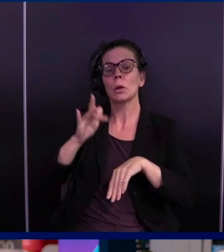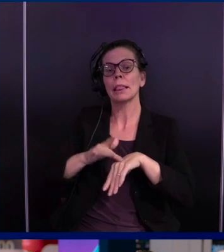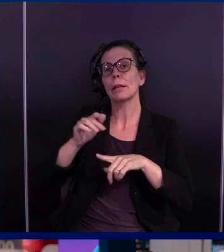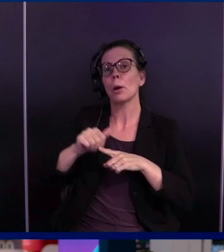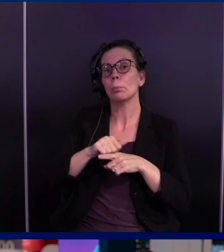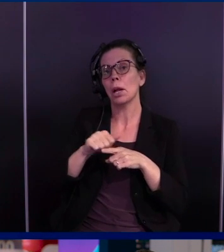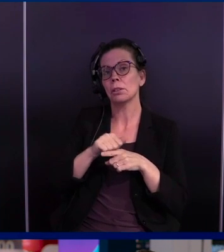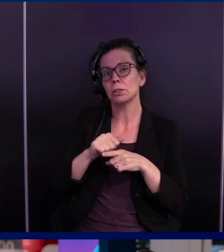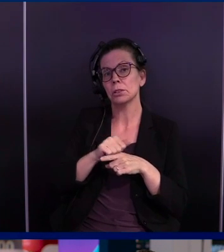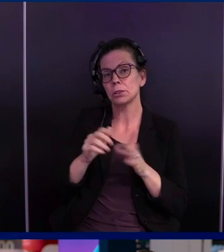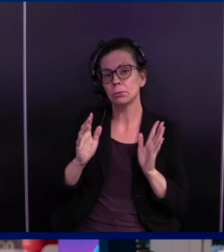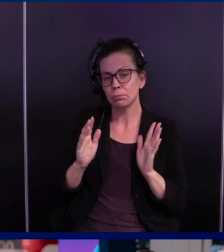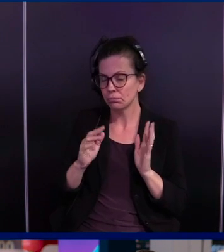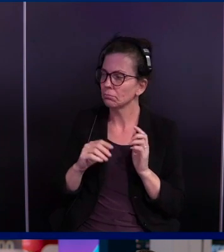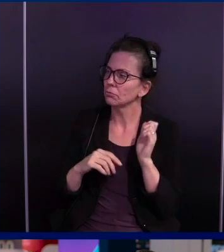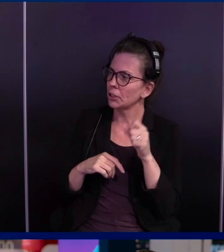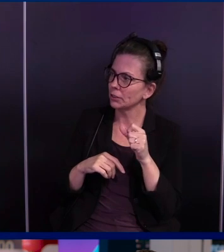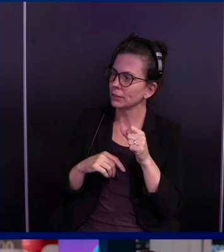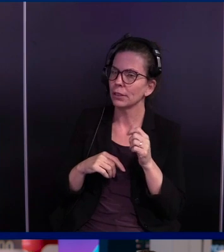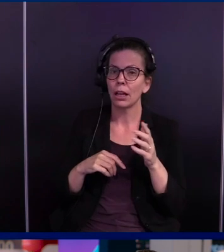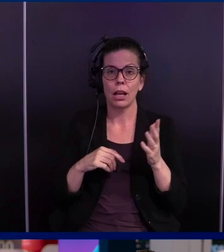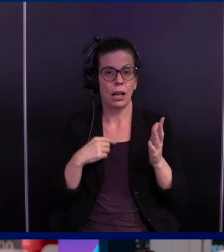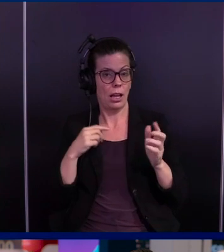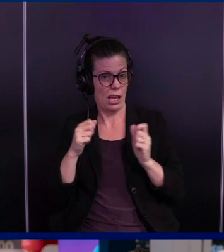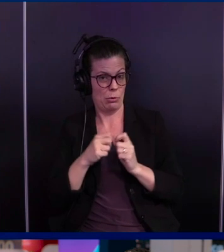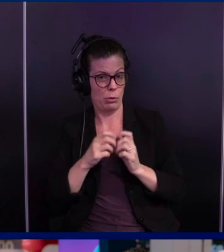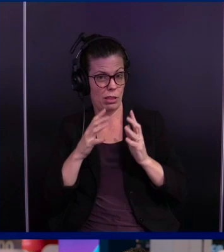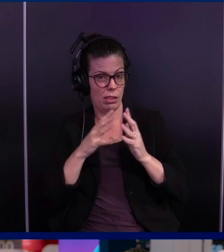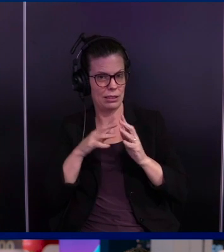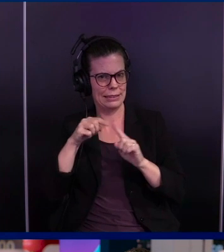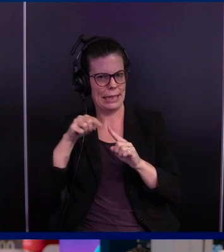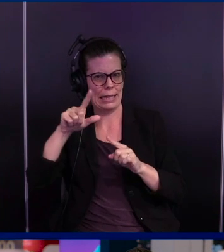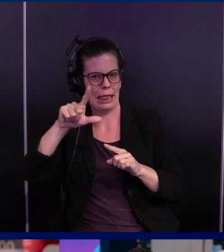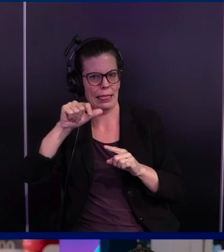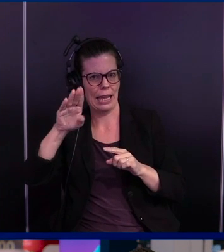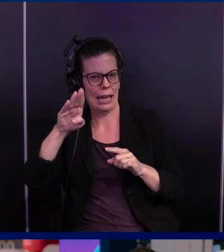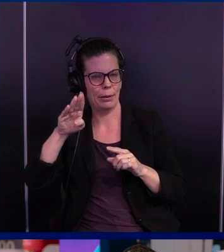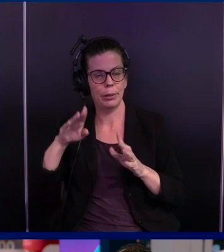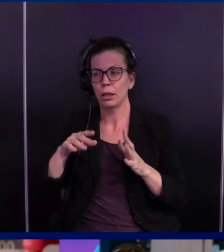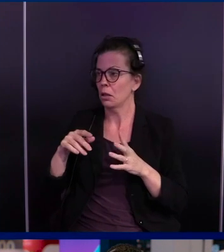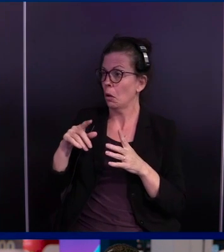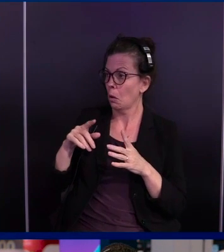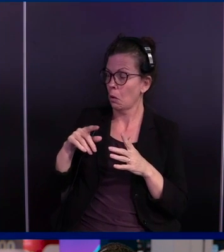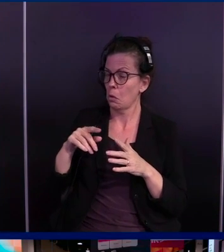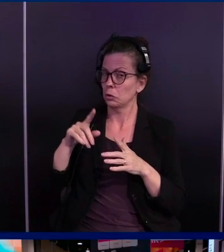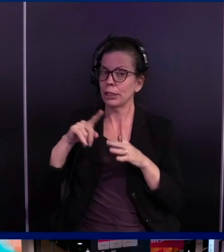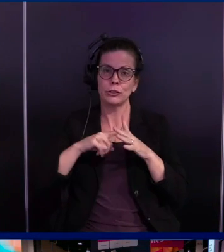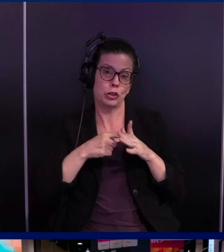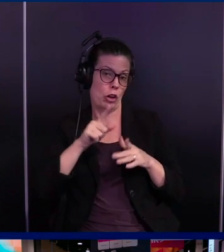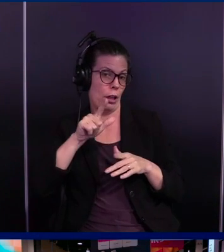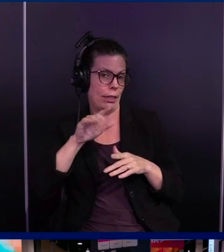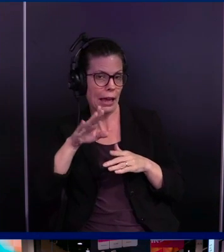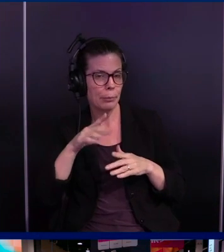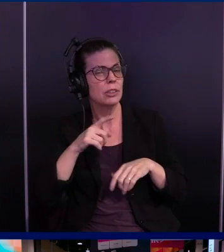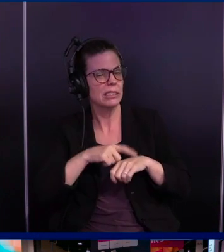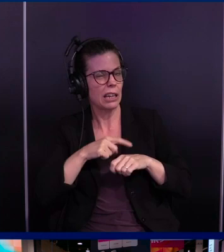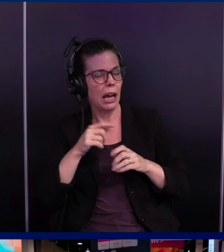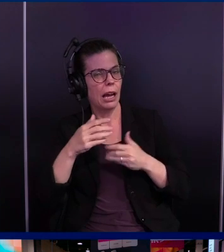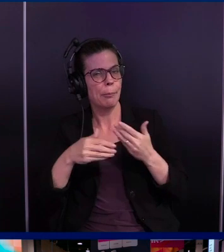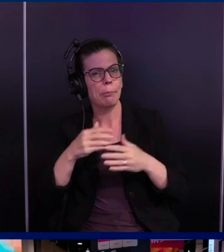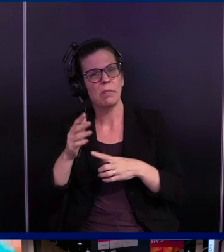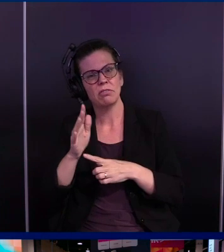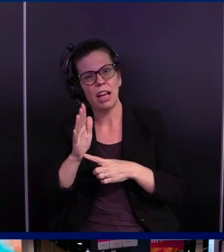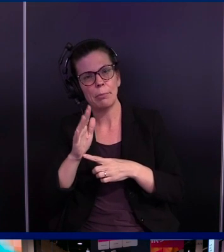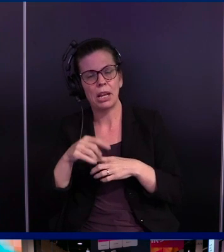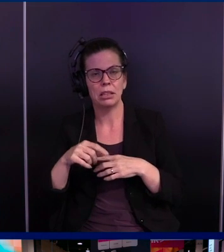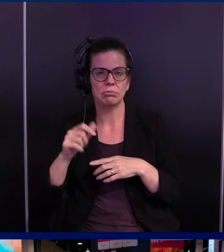practice, Yes. I have to launch this into a lab. I have to start that lab. It's going to take some time. It might take 5 minutes. It